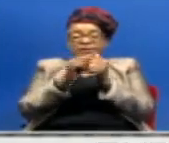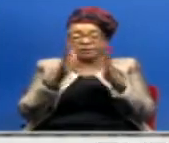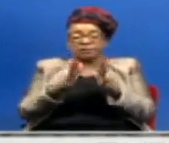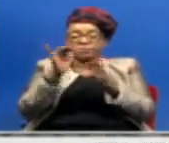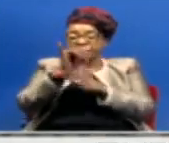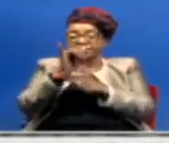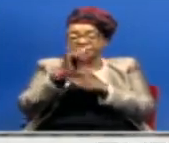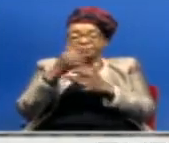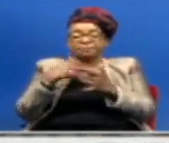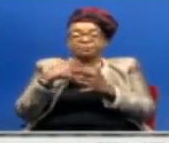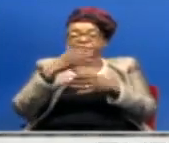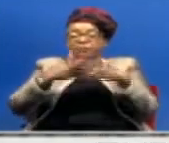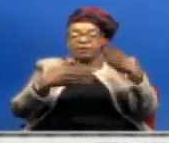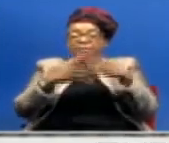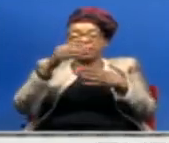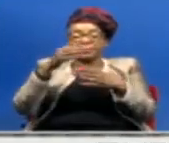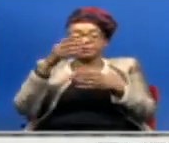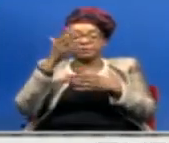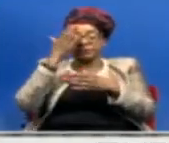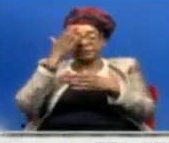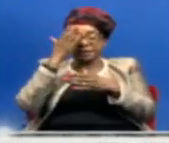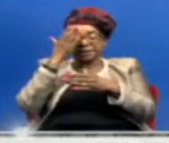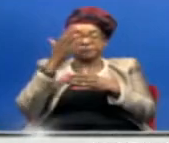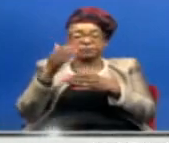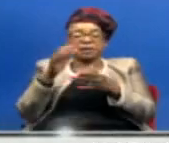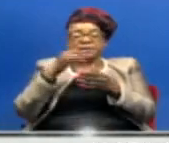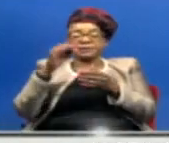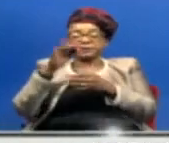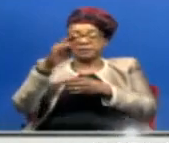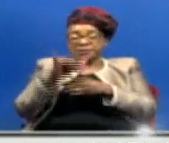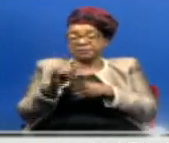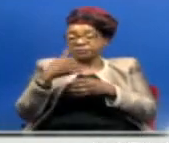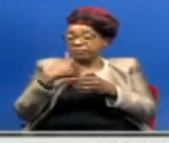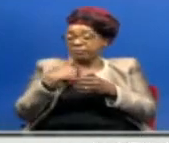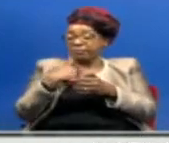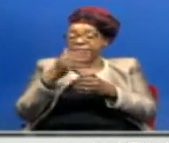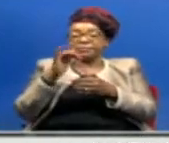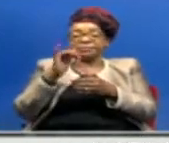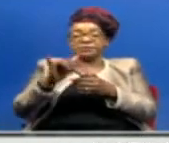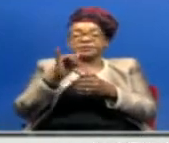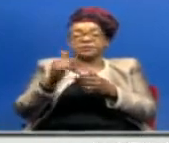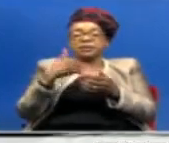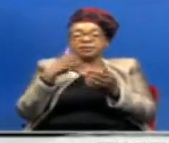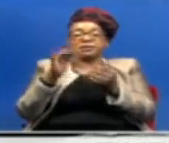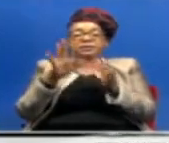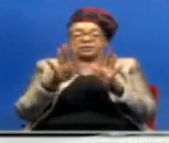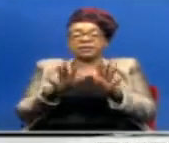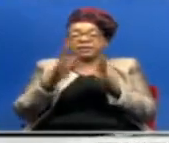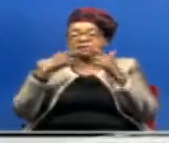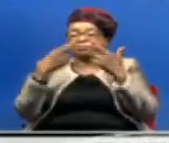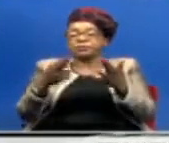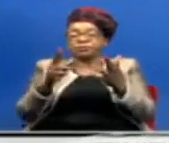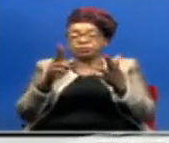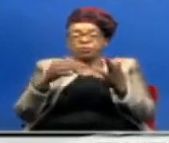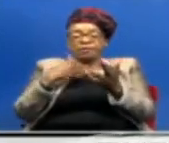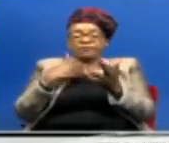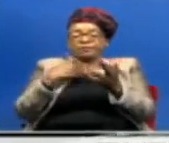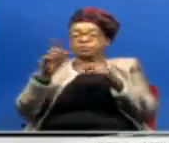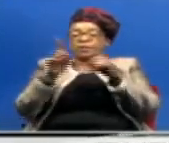Israel military raids in Palestinian towns and cities, which Israel has said are a necessary response to a rising number of attacks